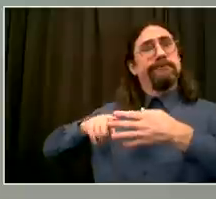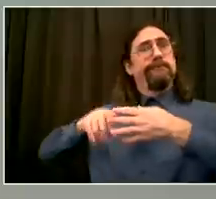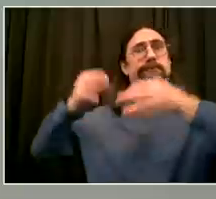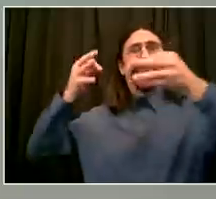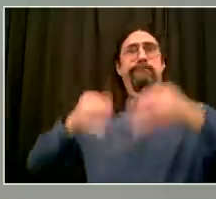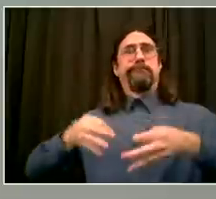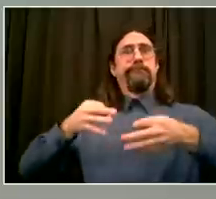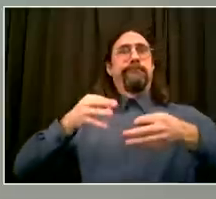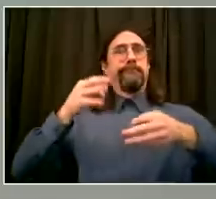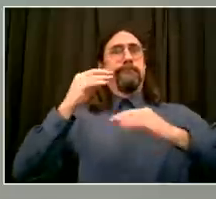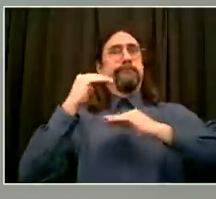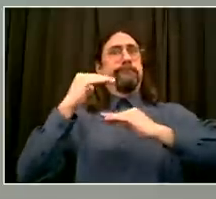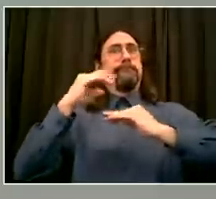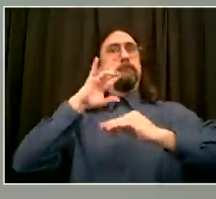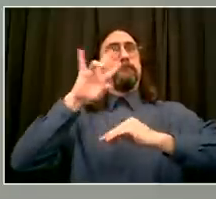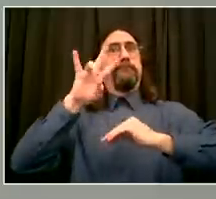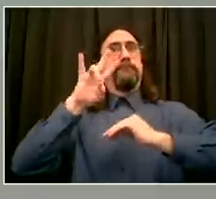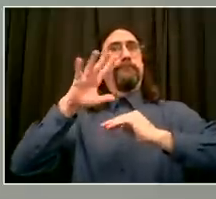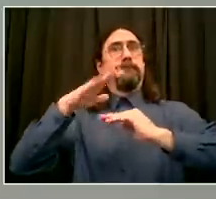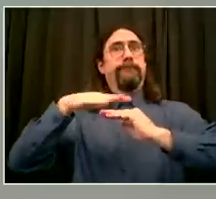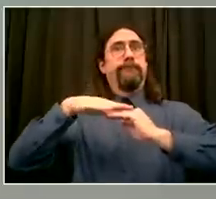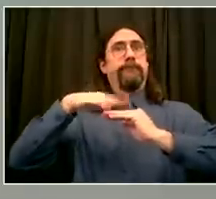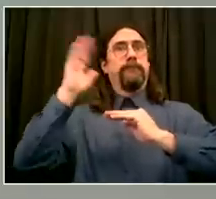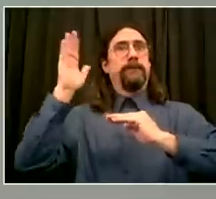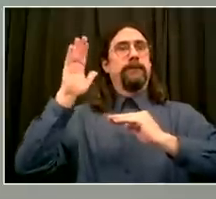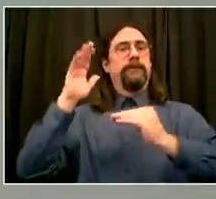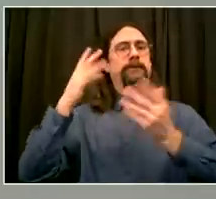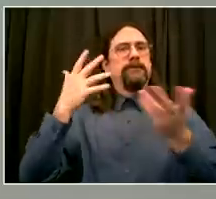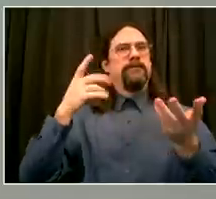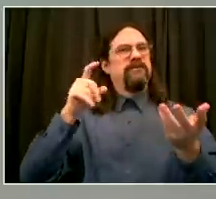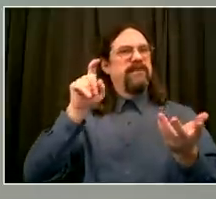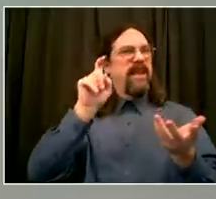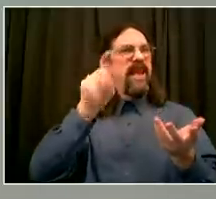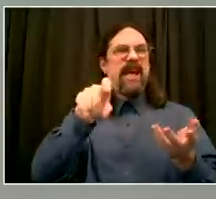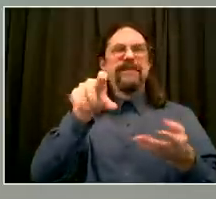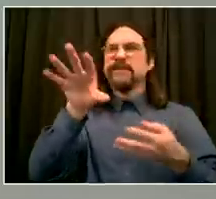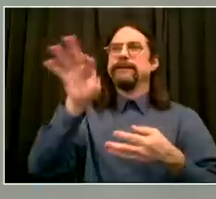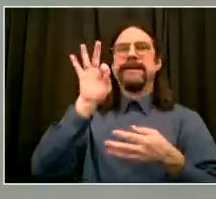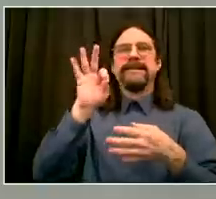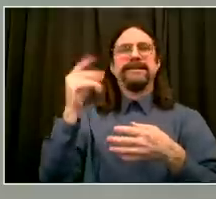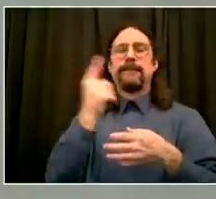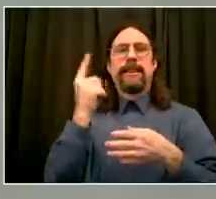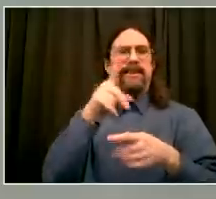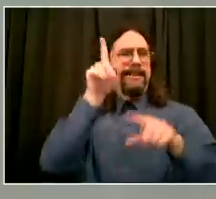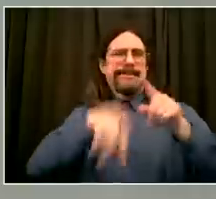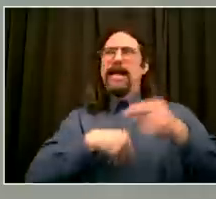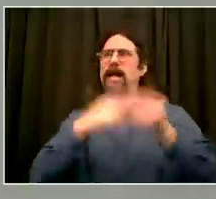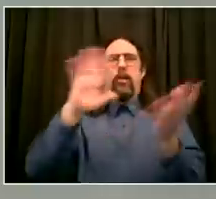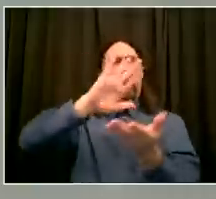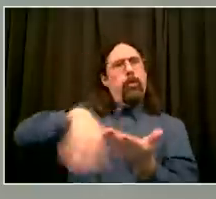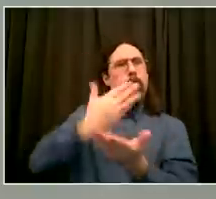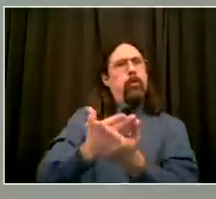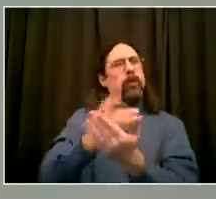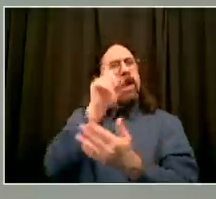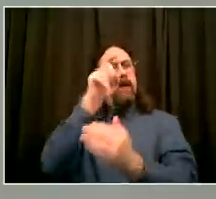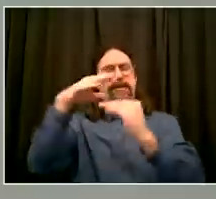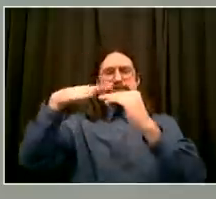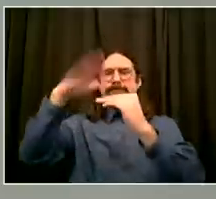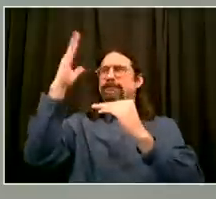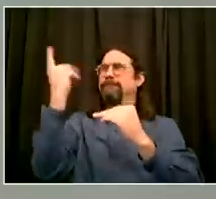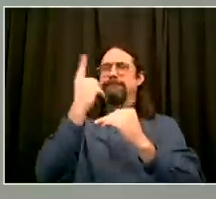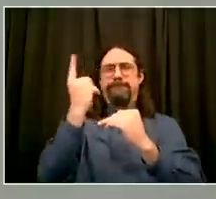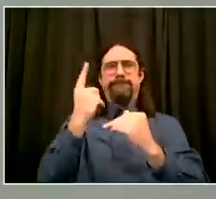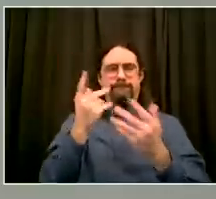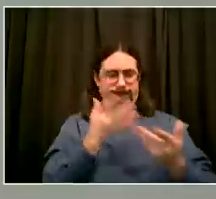that moment. But as we get more vaccine available, we absolutely need to continue to expand that so that everybody at risk, which is